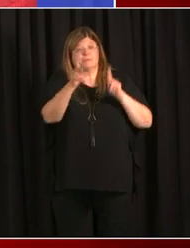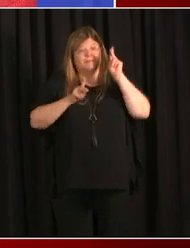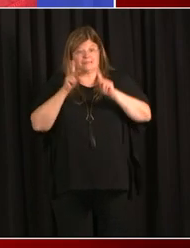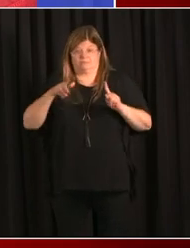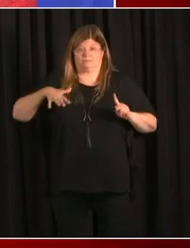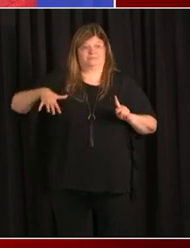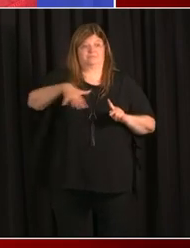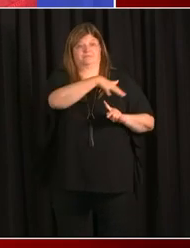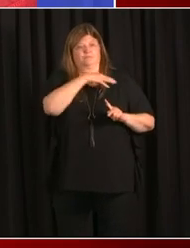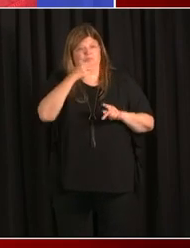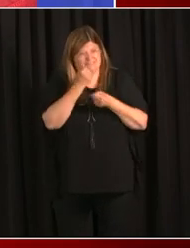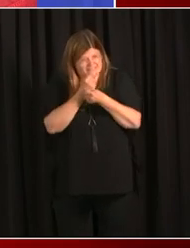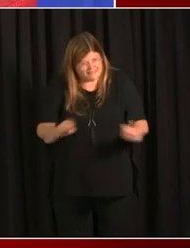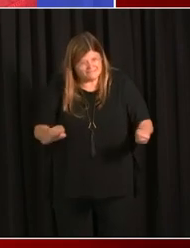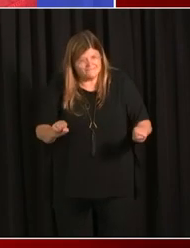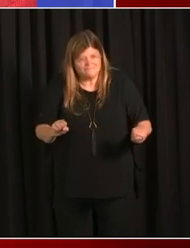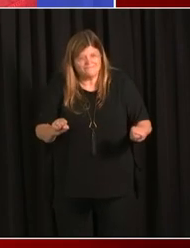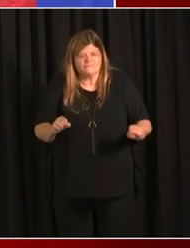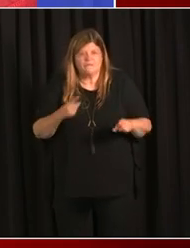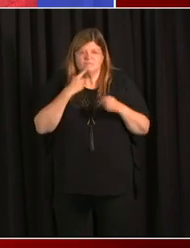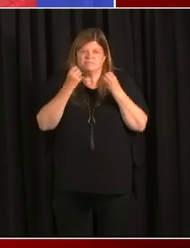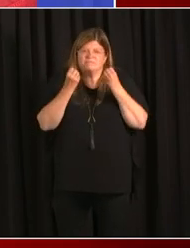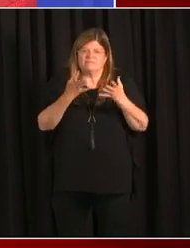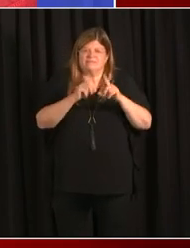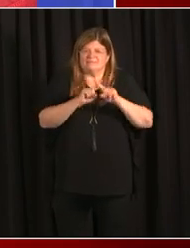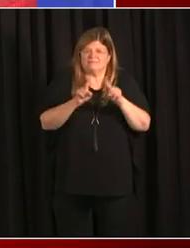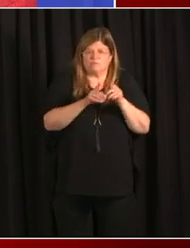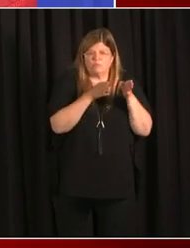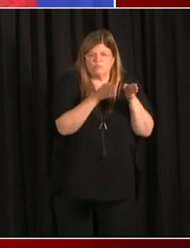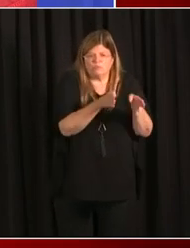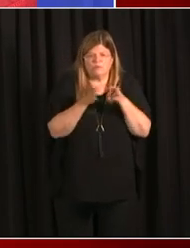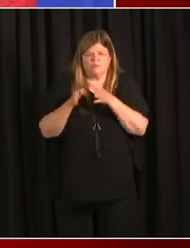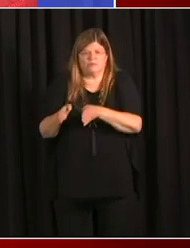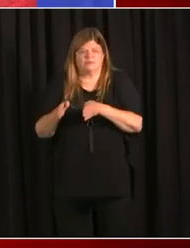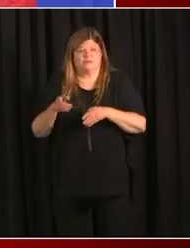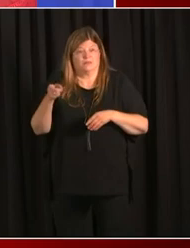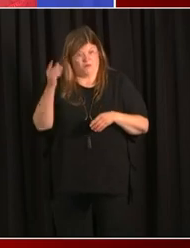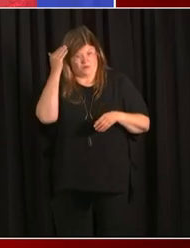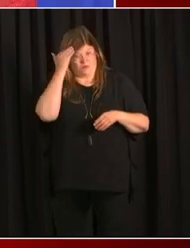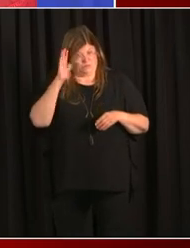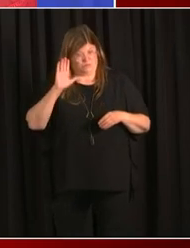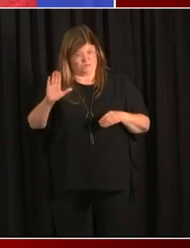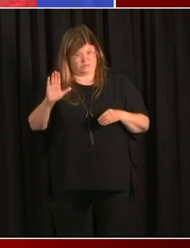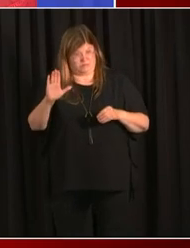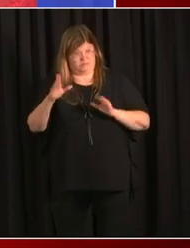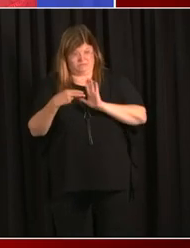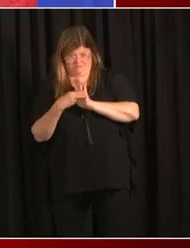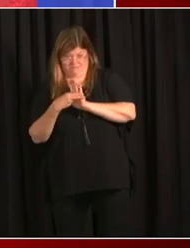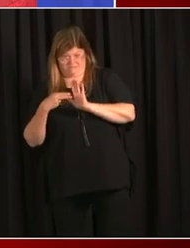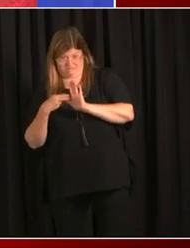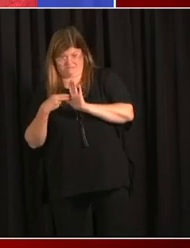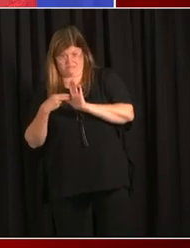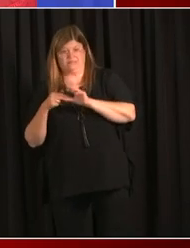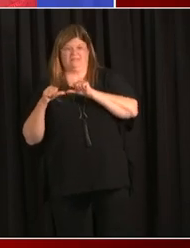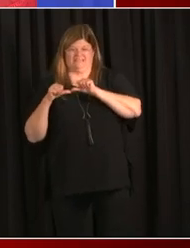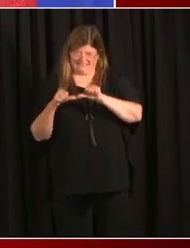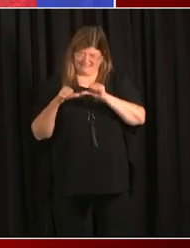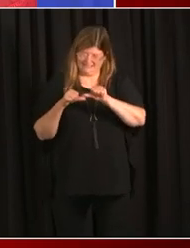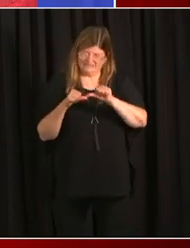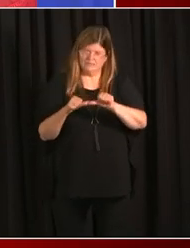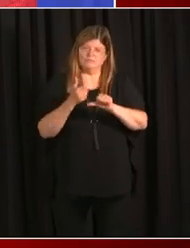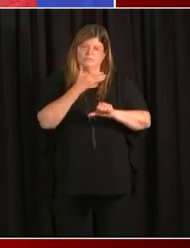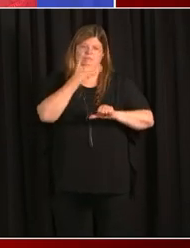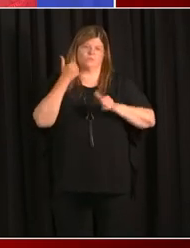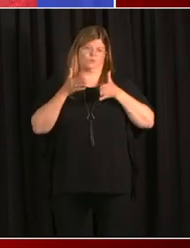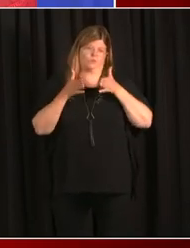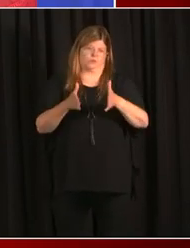safe by a number of means. So by all means, know your status. That continues to be the